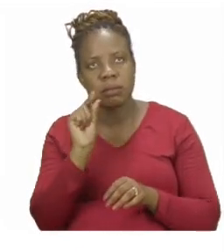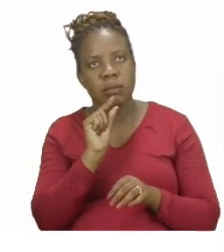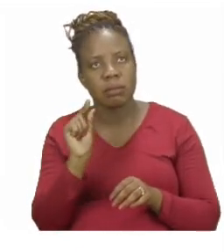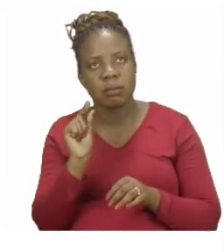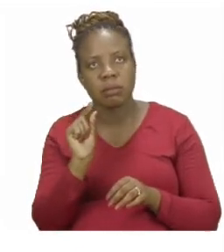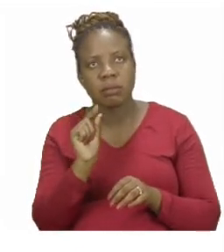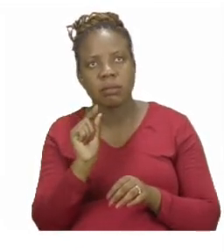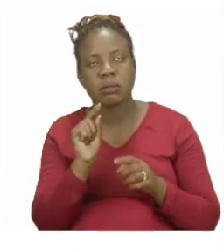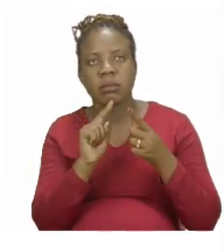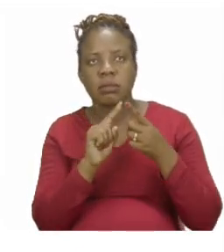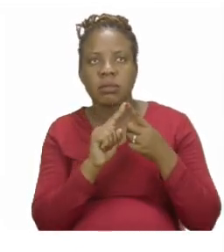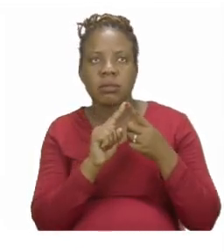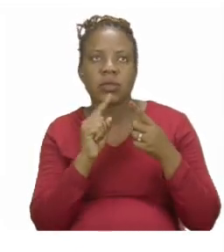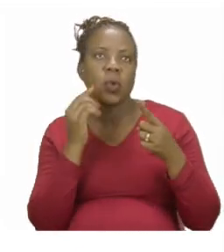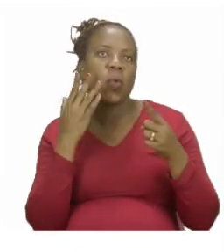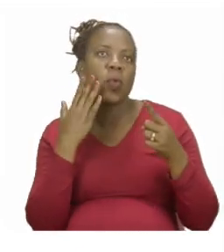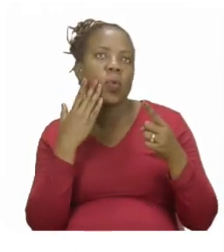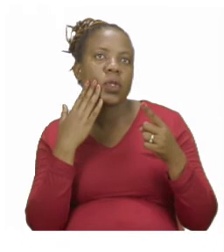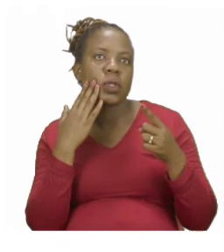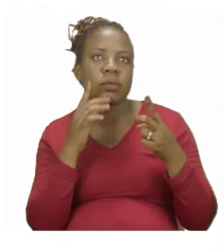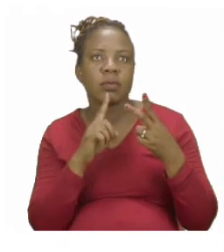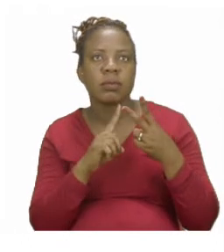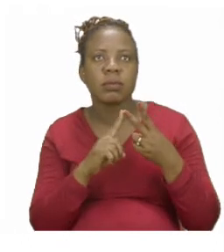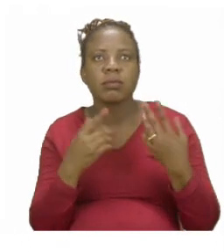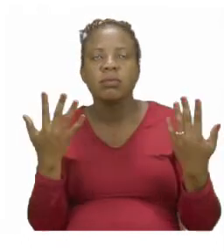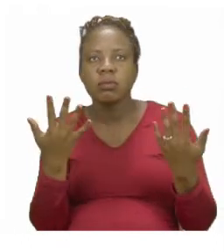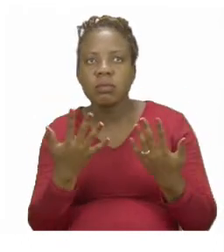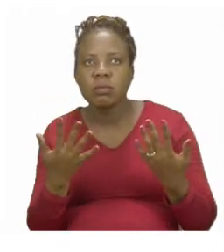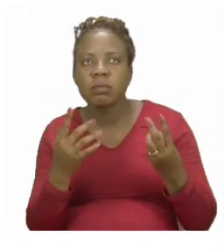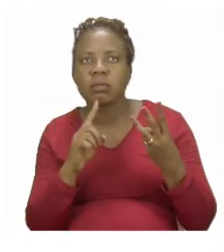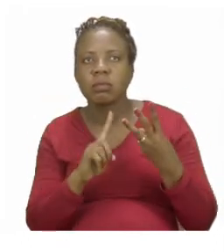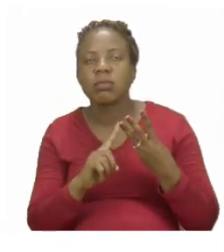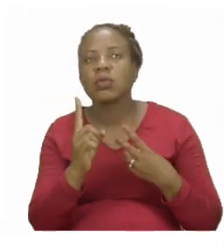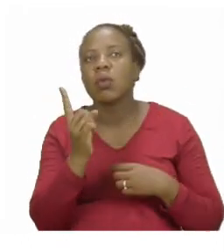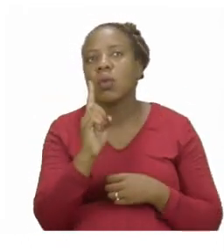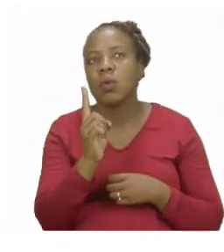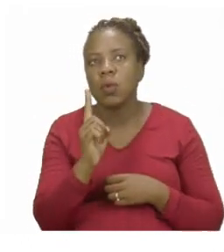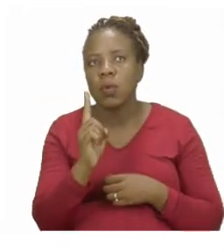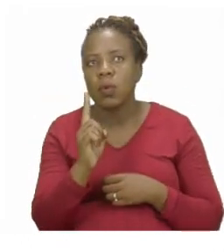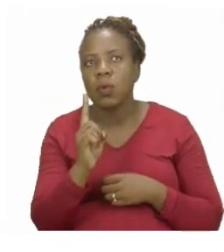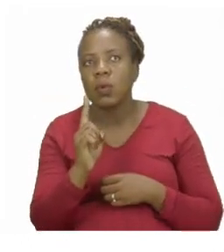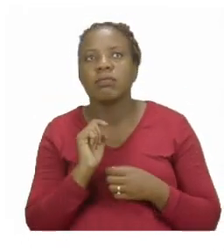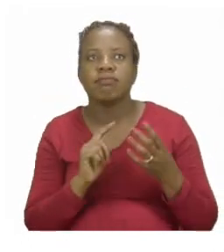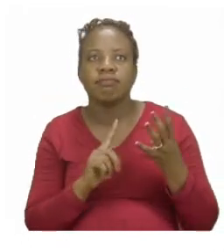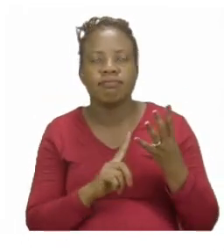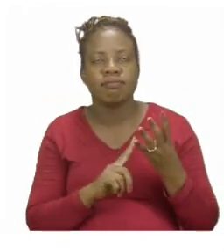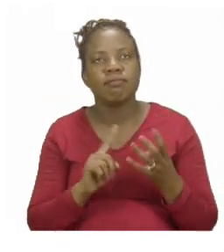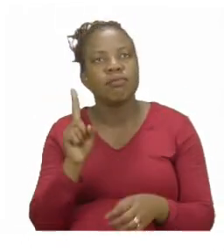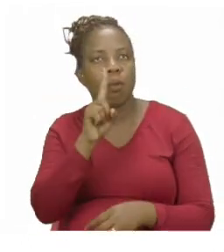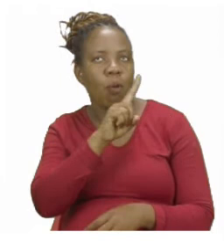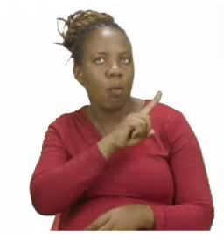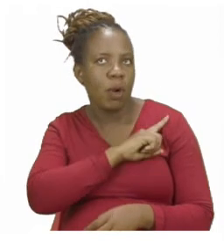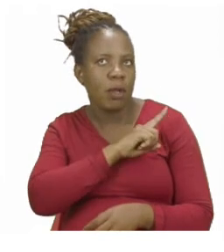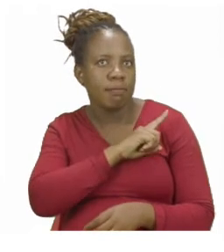when, where, why, how, and which. Now there you